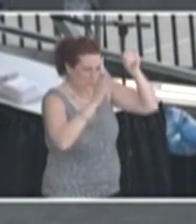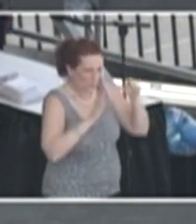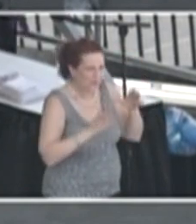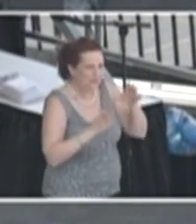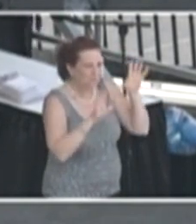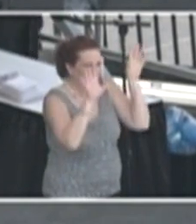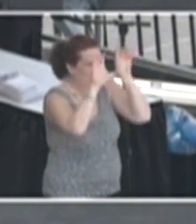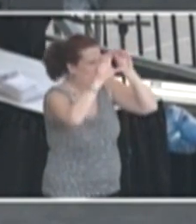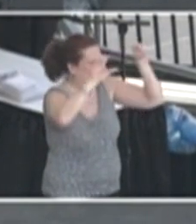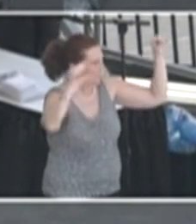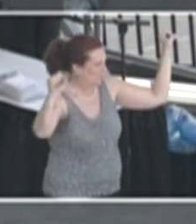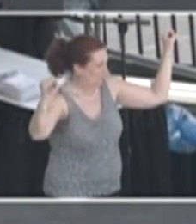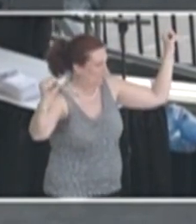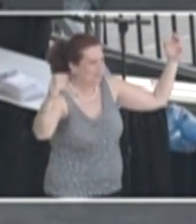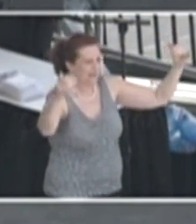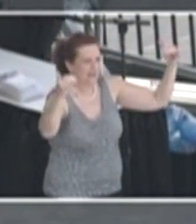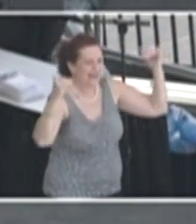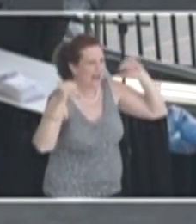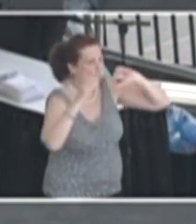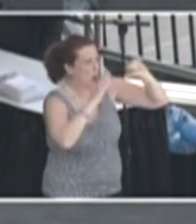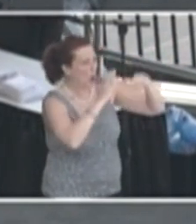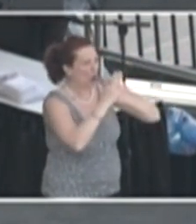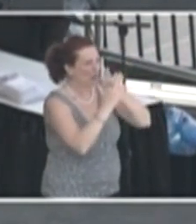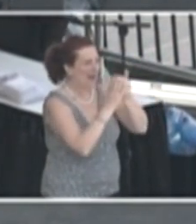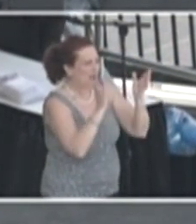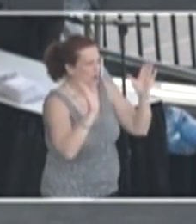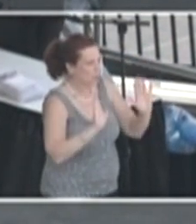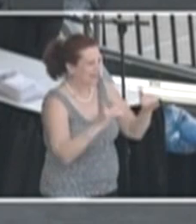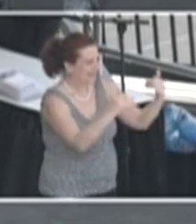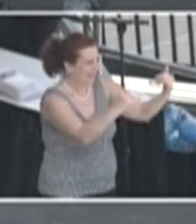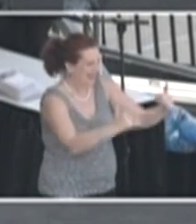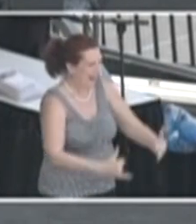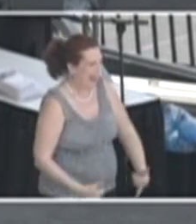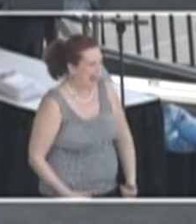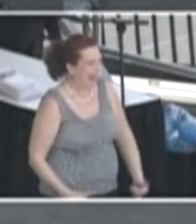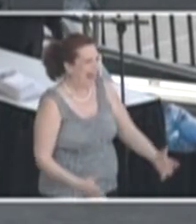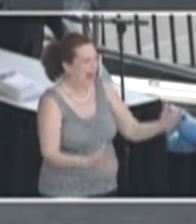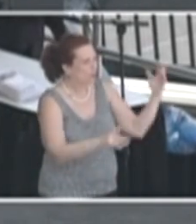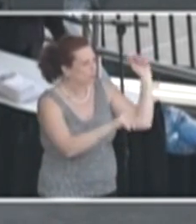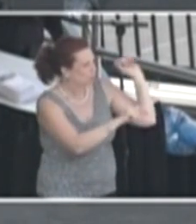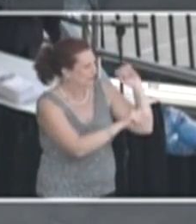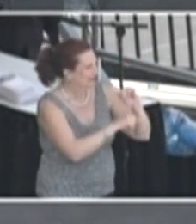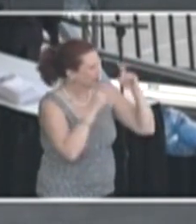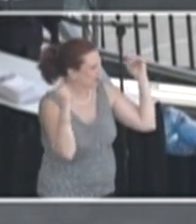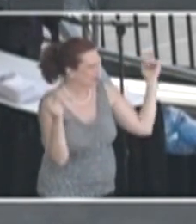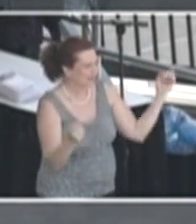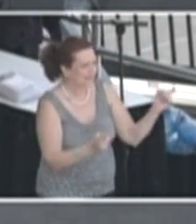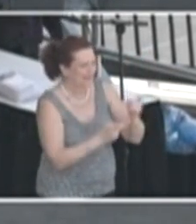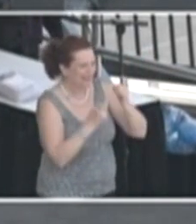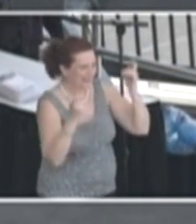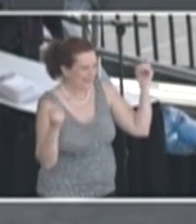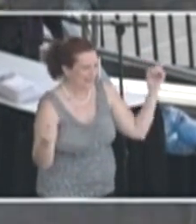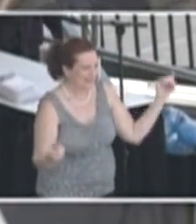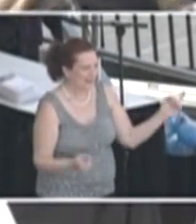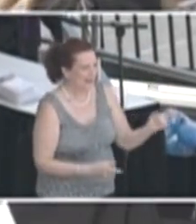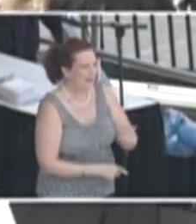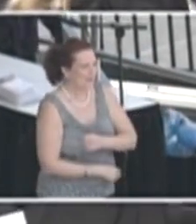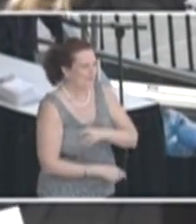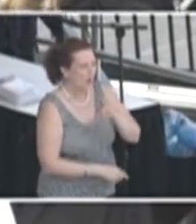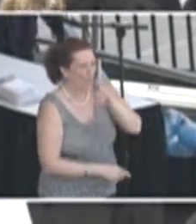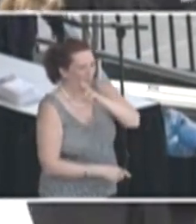said, the graduates may now observe the traditional ceremony of moving the tassel from right to left.